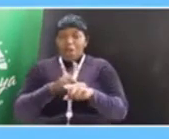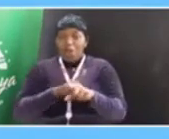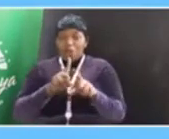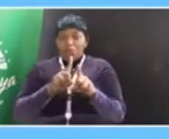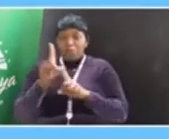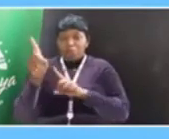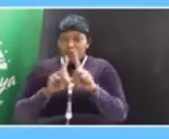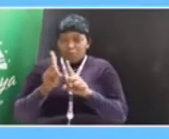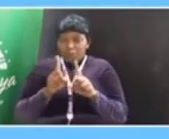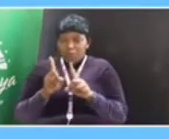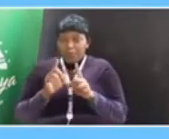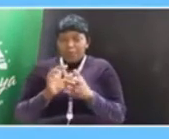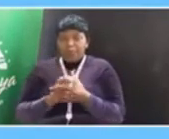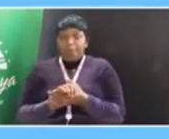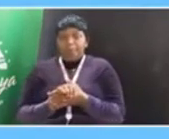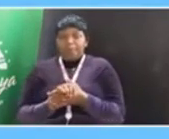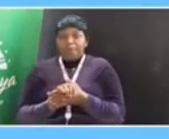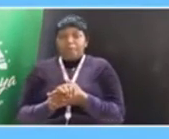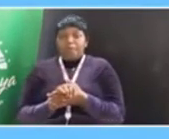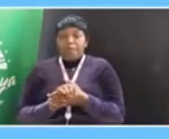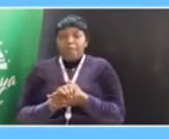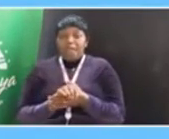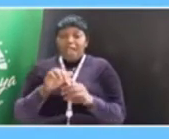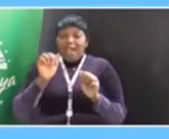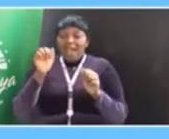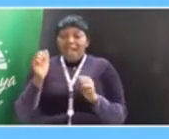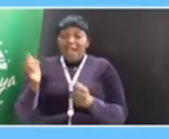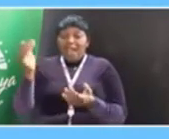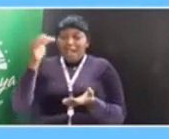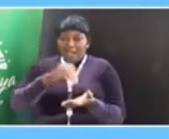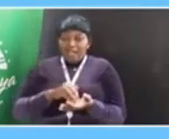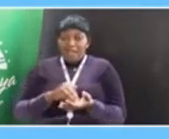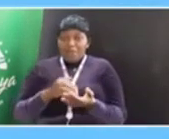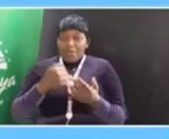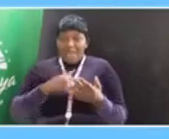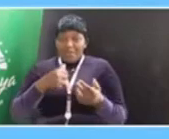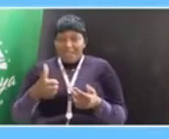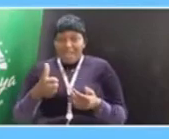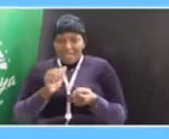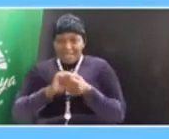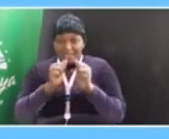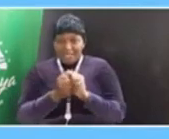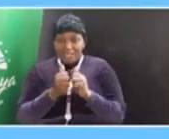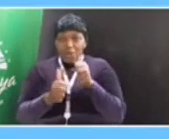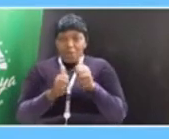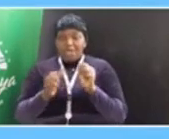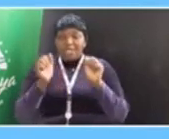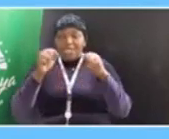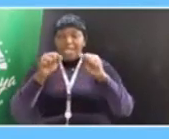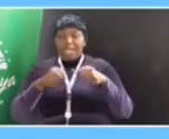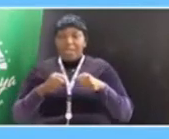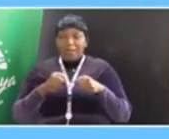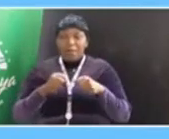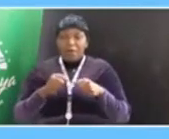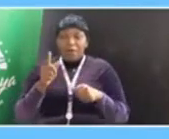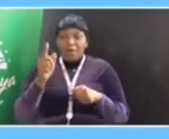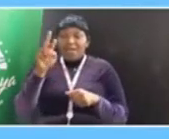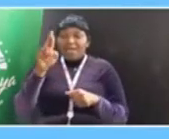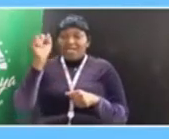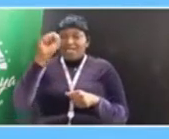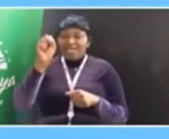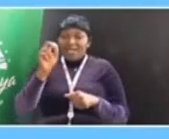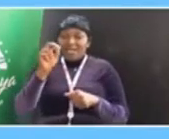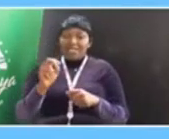travel authorization. Again, another milestone which enables transit visitors to step out